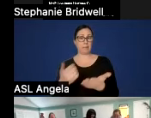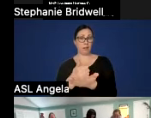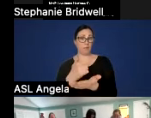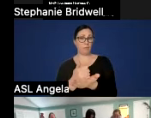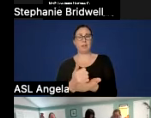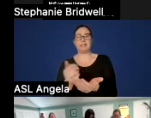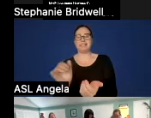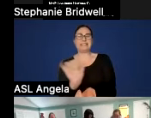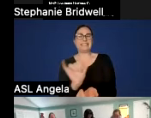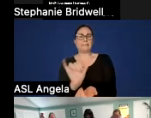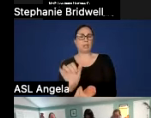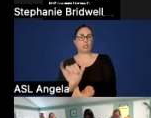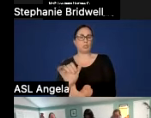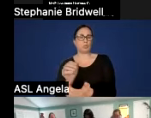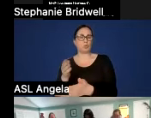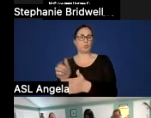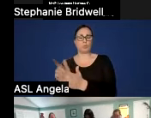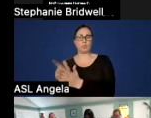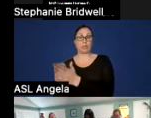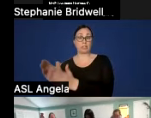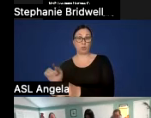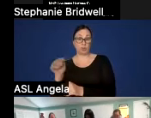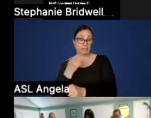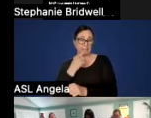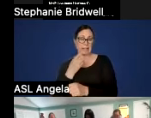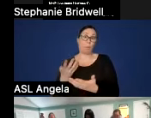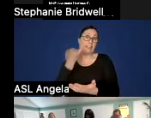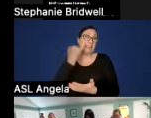would have had or if we would have known, it can be helpful